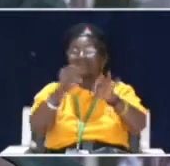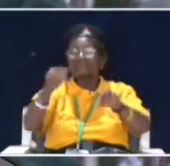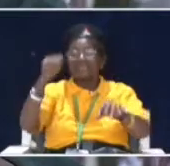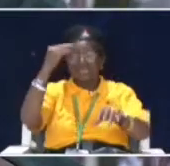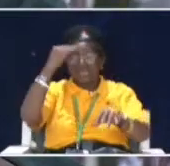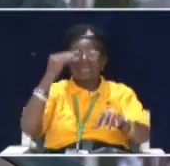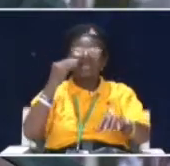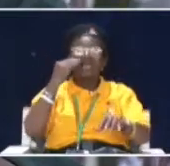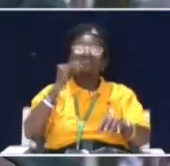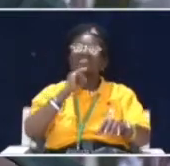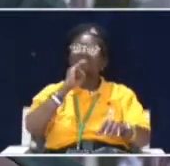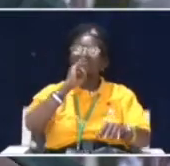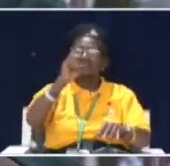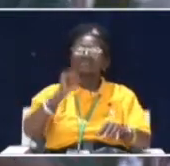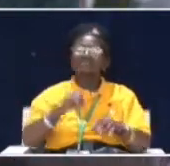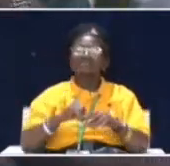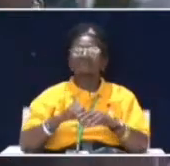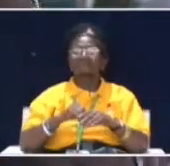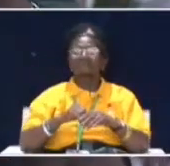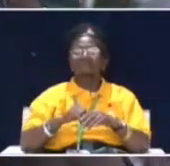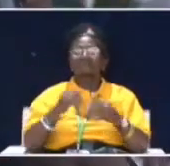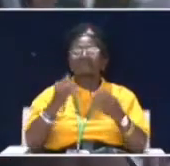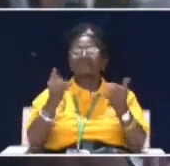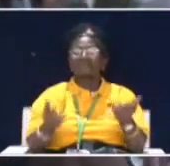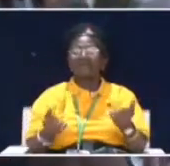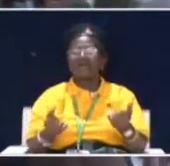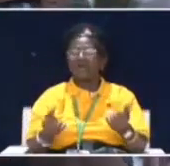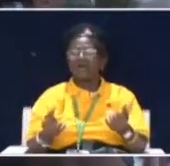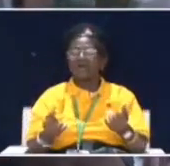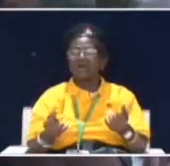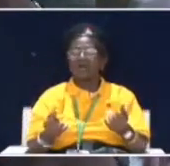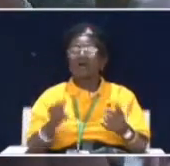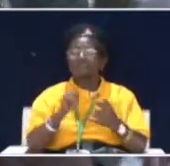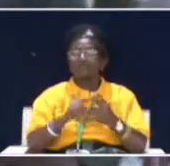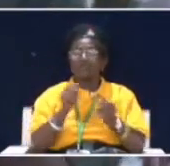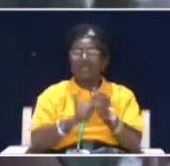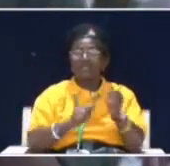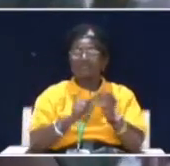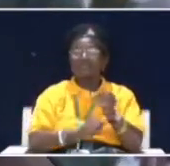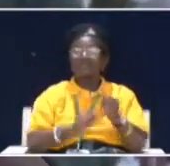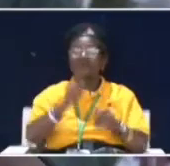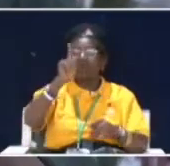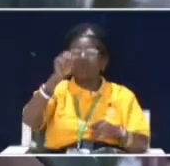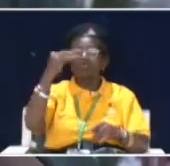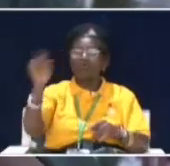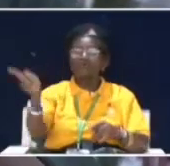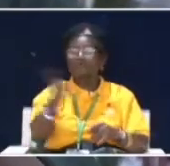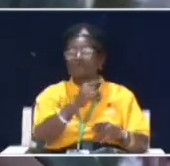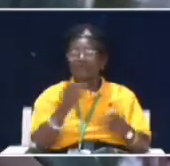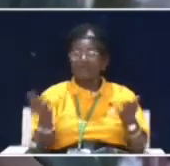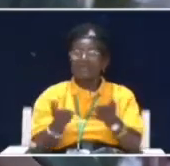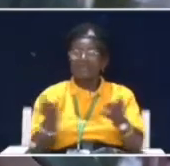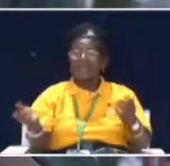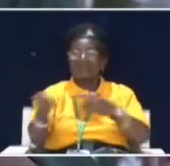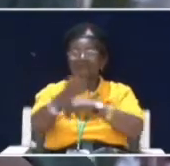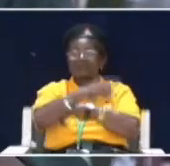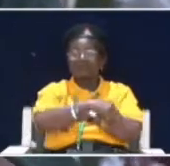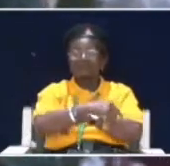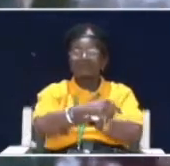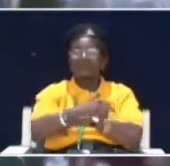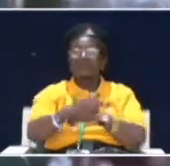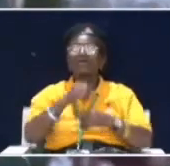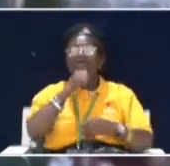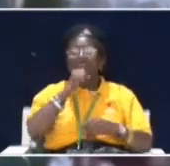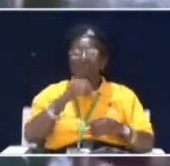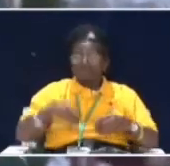pàtàkì bí orí ṣe jẹ́. And I'm declaring to every one of you here today. Mo wá ń sọ tẹ́lẹ̀ sí gbogbo ẹ̀yin tí ń bẹ ní yìí lónìí. Young and